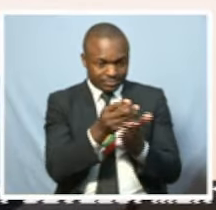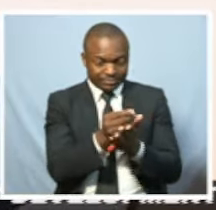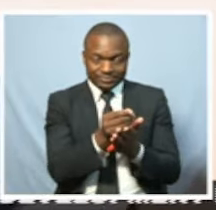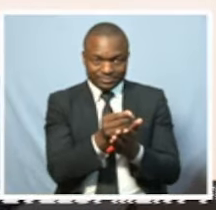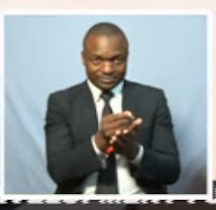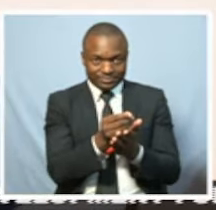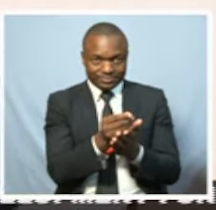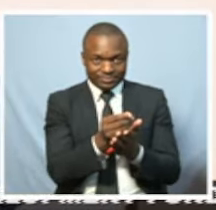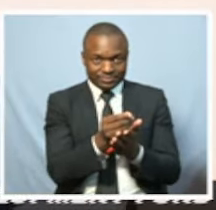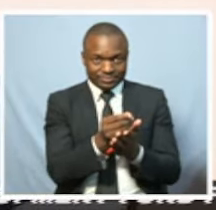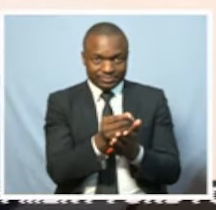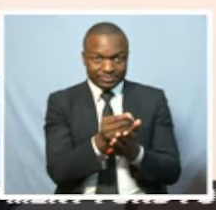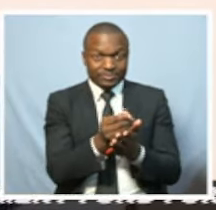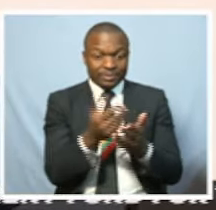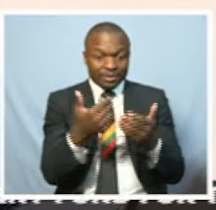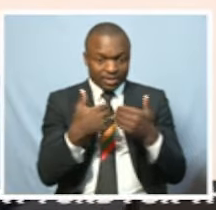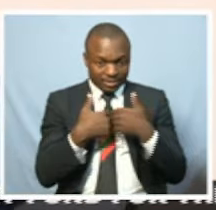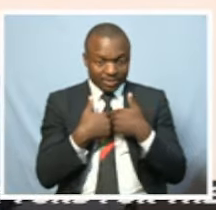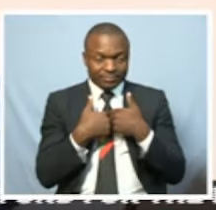have since